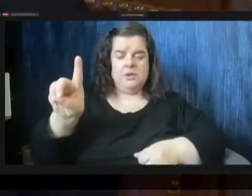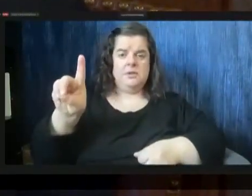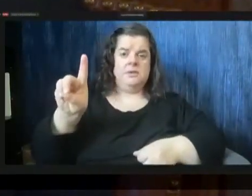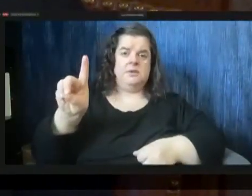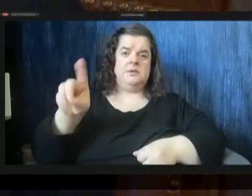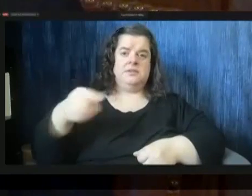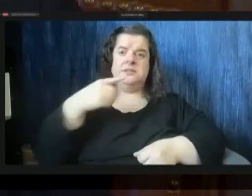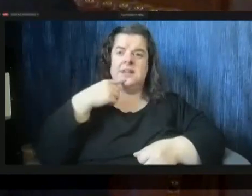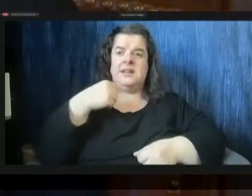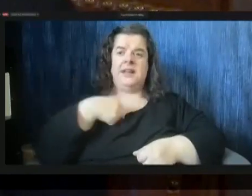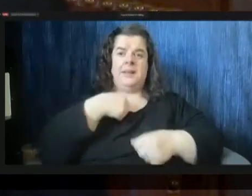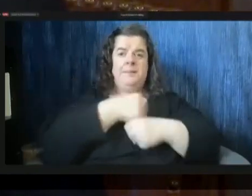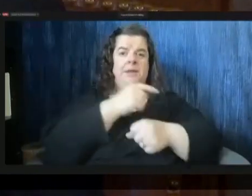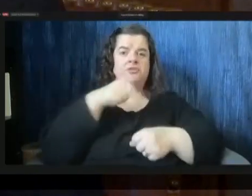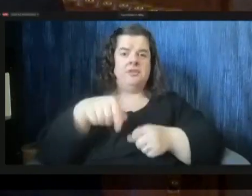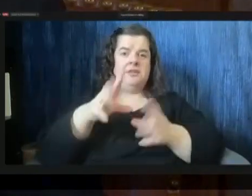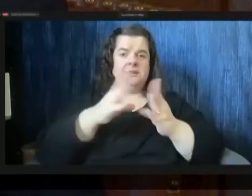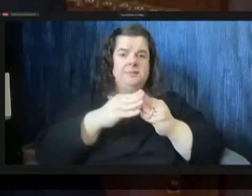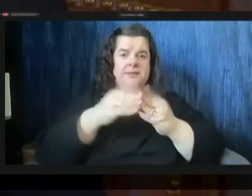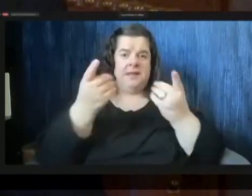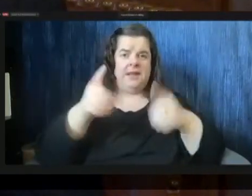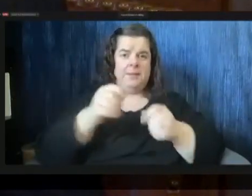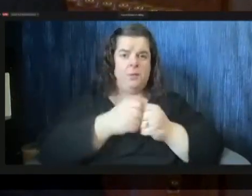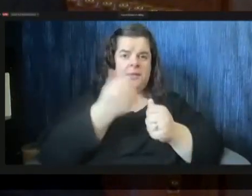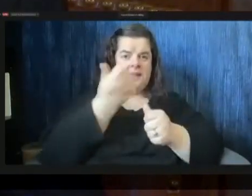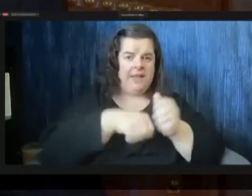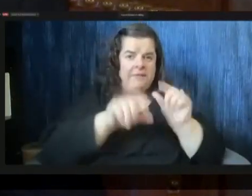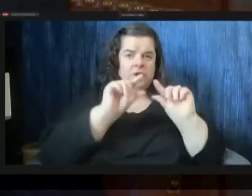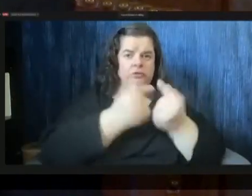make sure that these meetings happen with every group, not just the